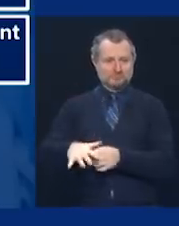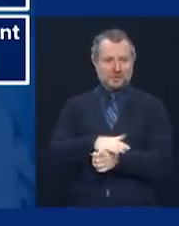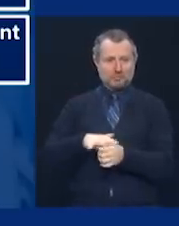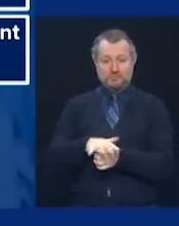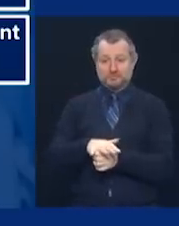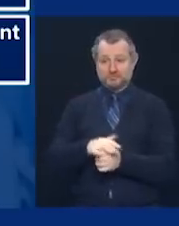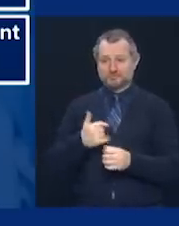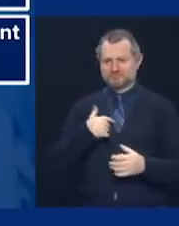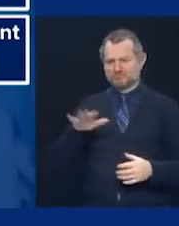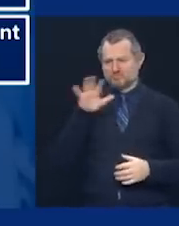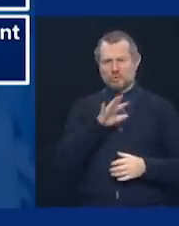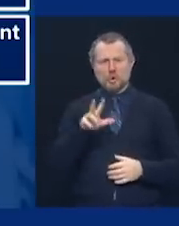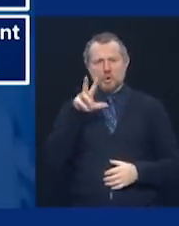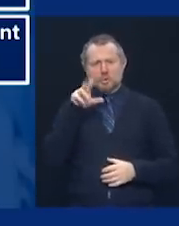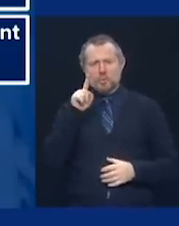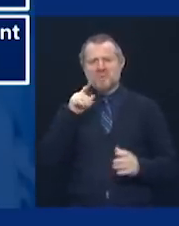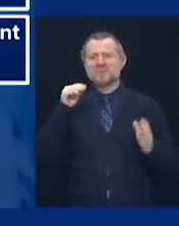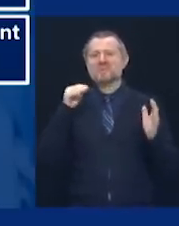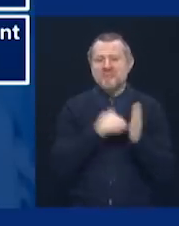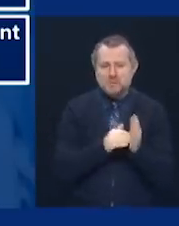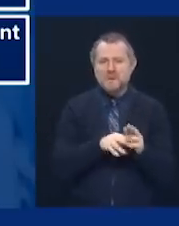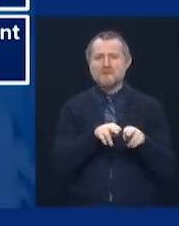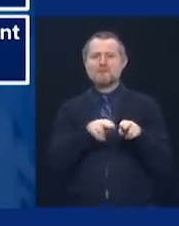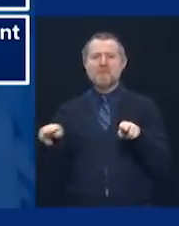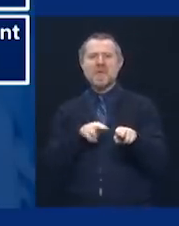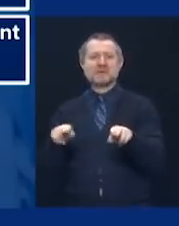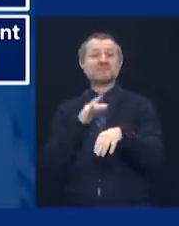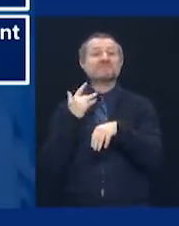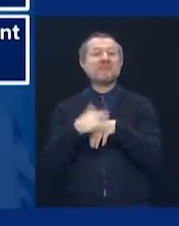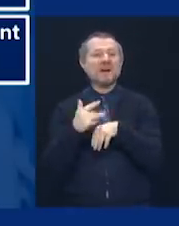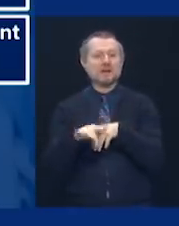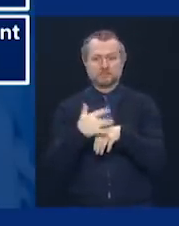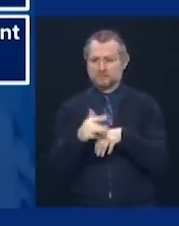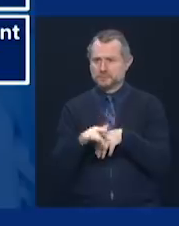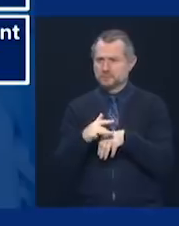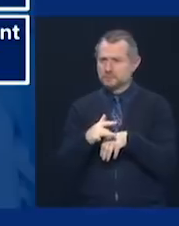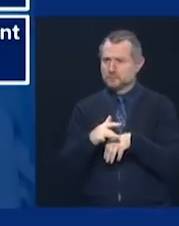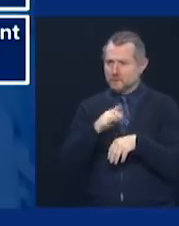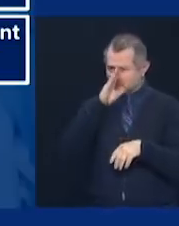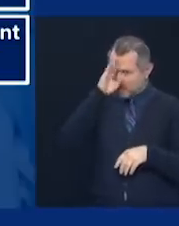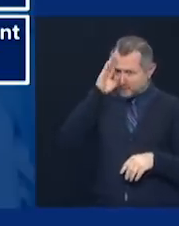31,000 available hospital beds now in downstate New York,